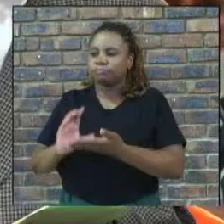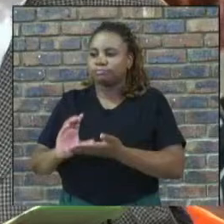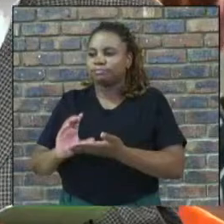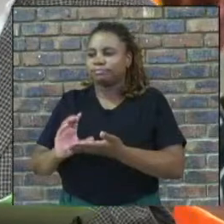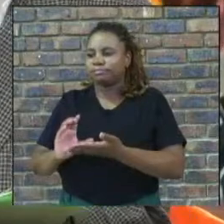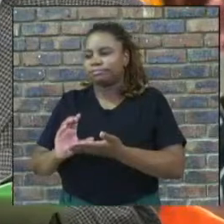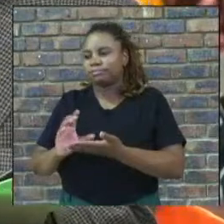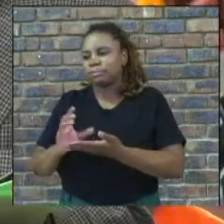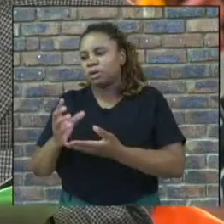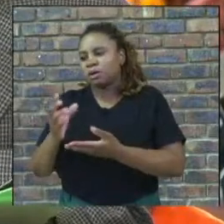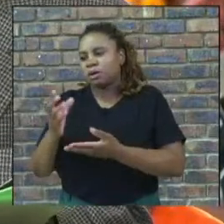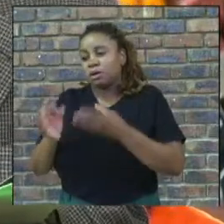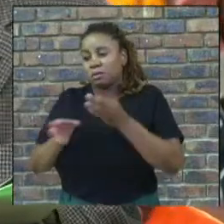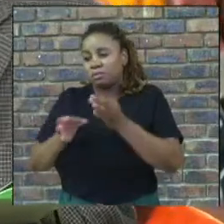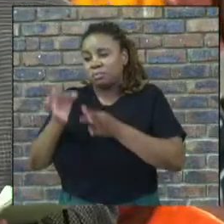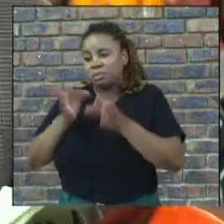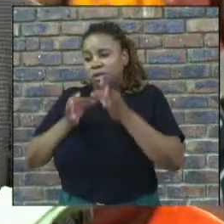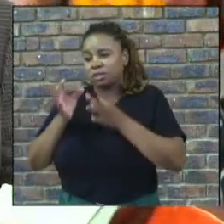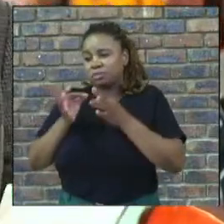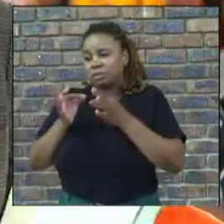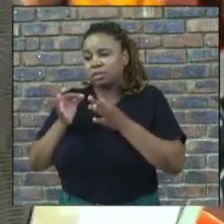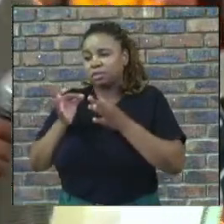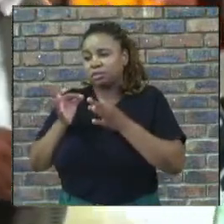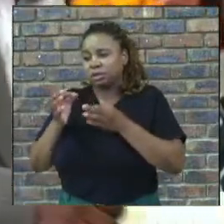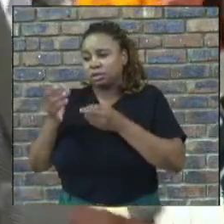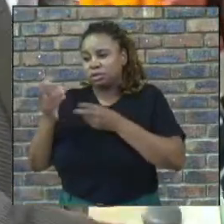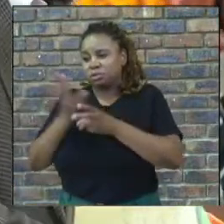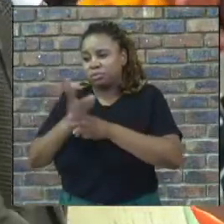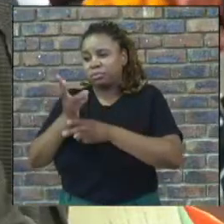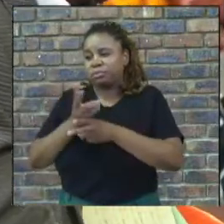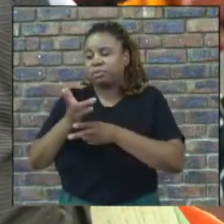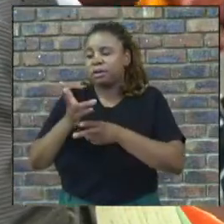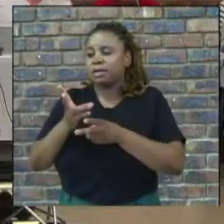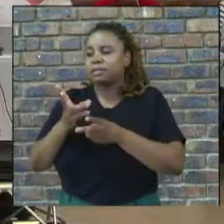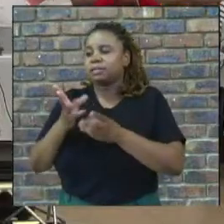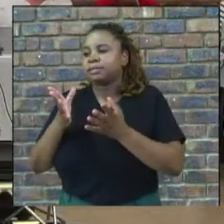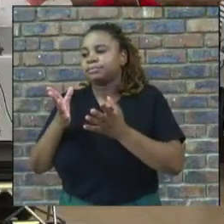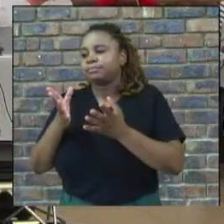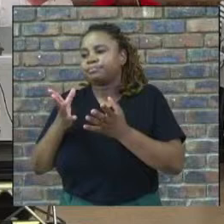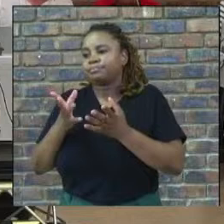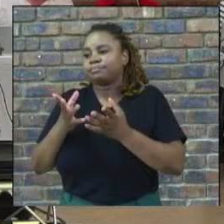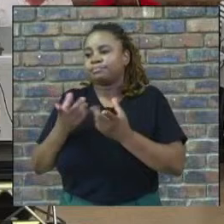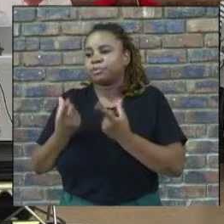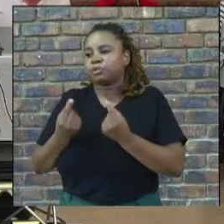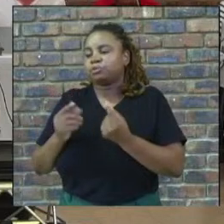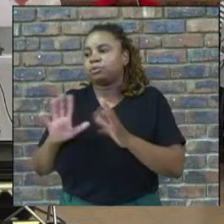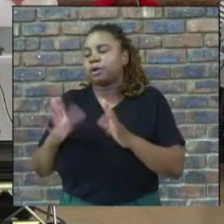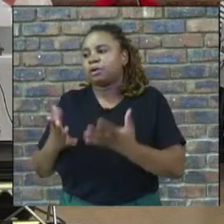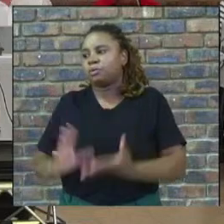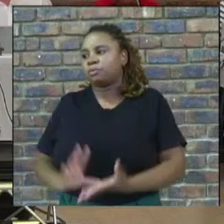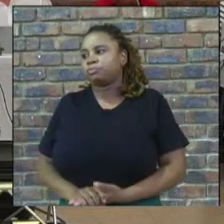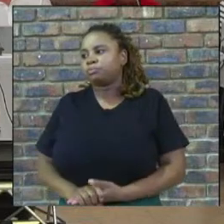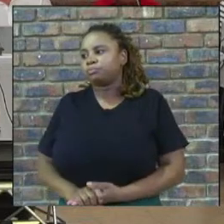thole kgolo o ja kapa bjang. Ke a leboha. No ke lebohile. Ya re go number 2.